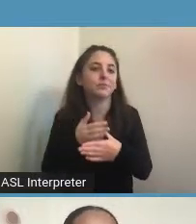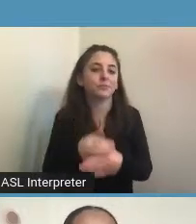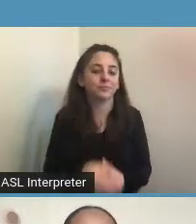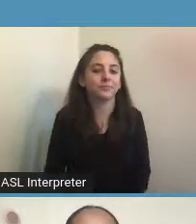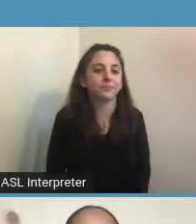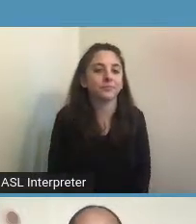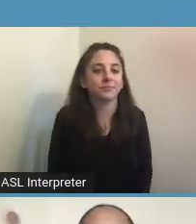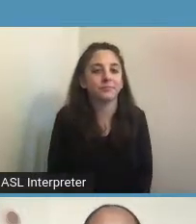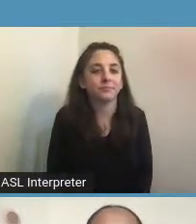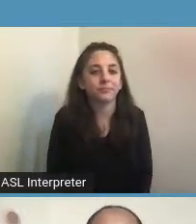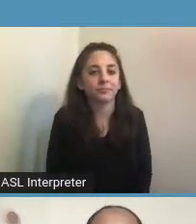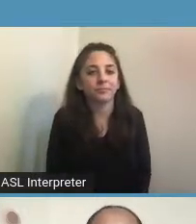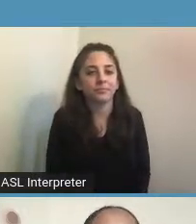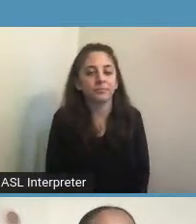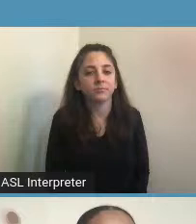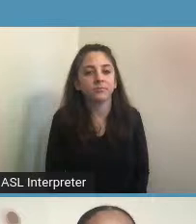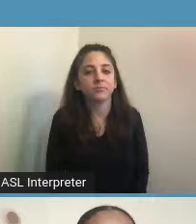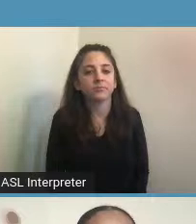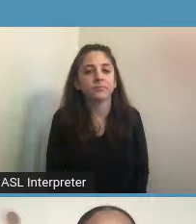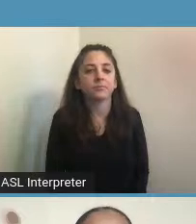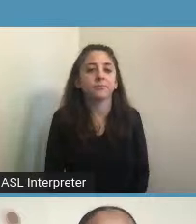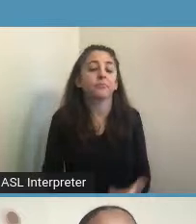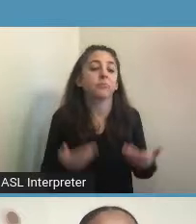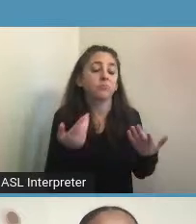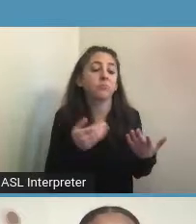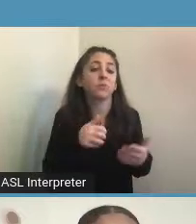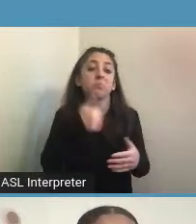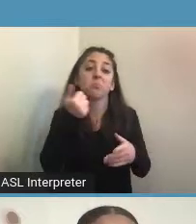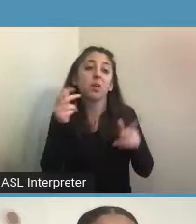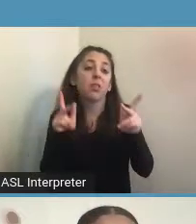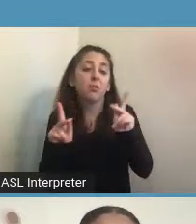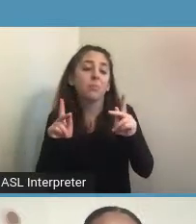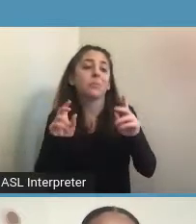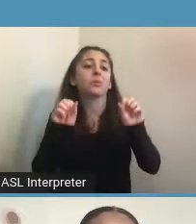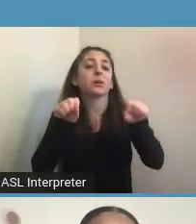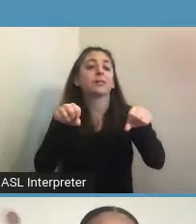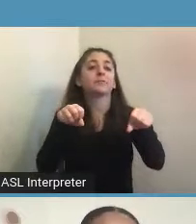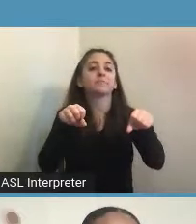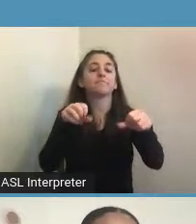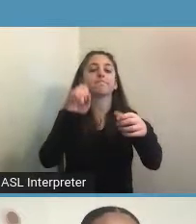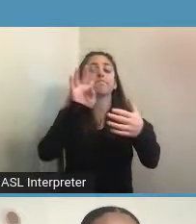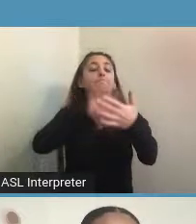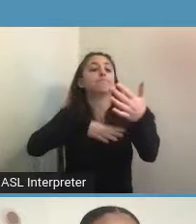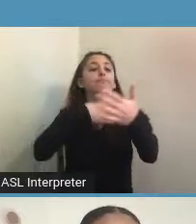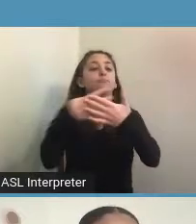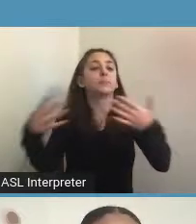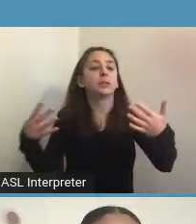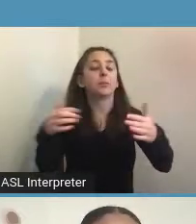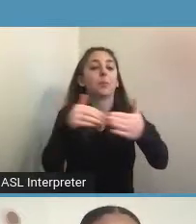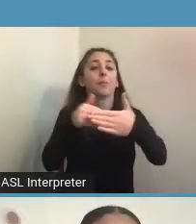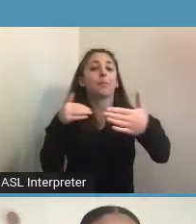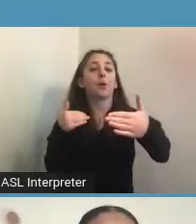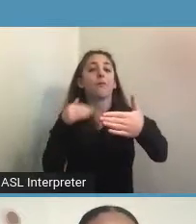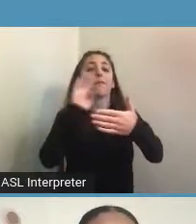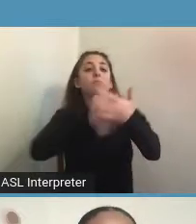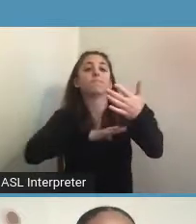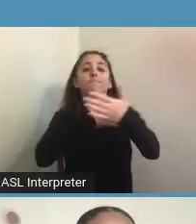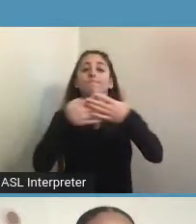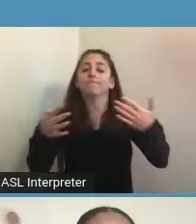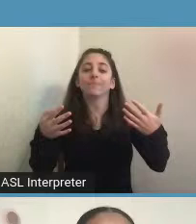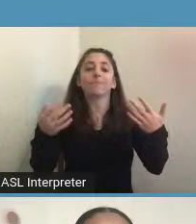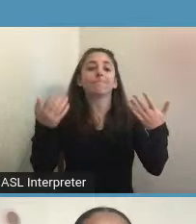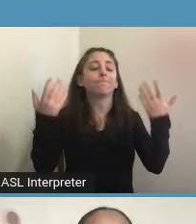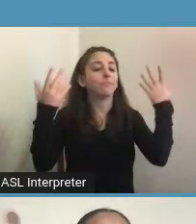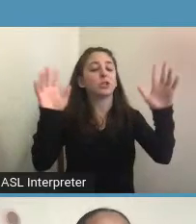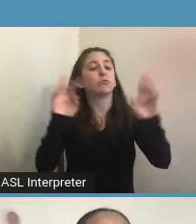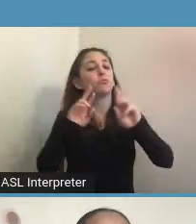campaign is, so that they can just schedule that tweet or Instagram post or Facebook post